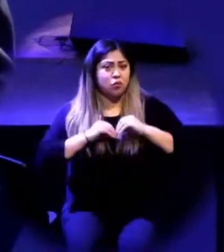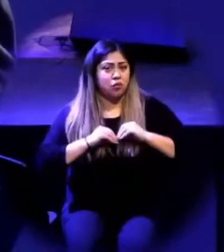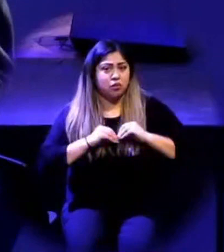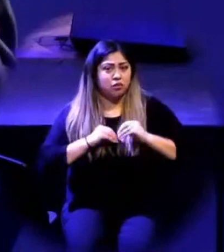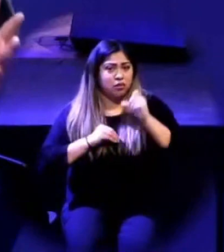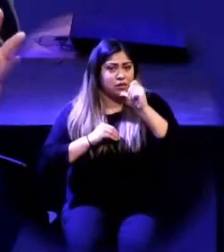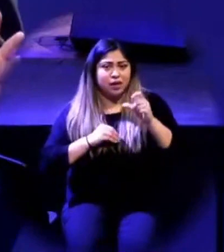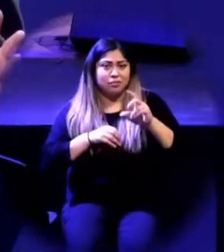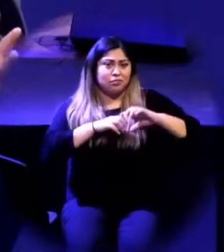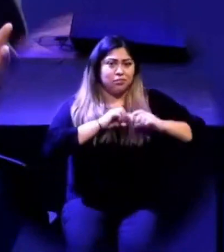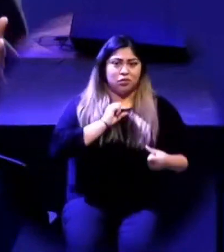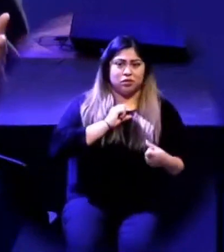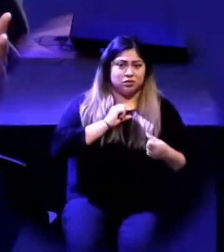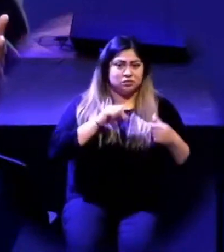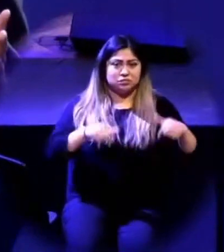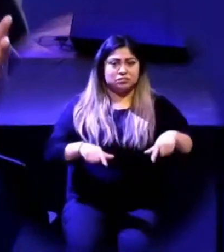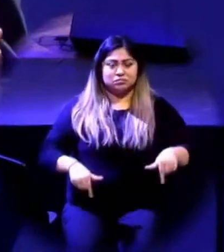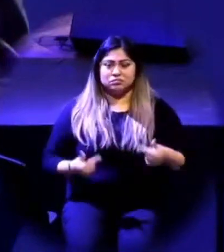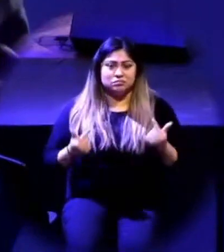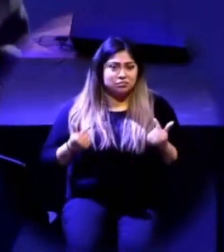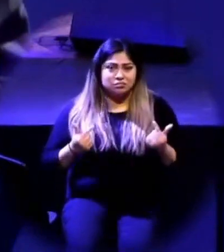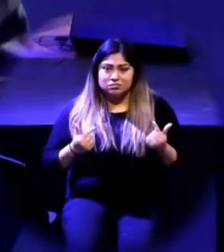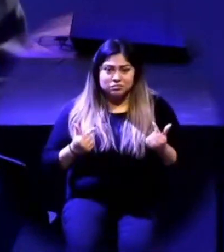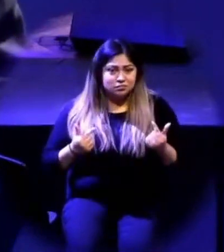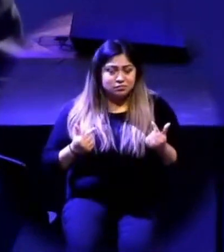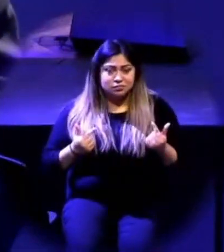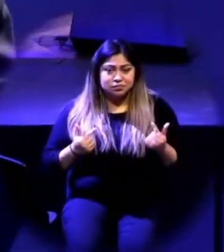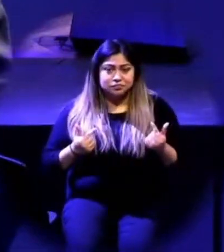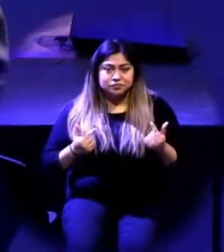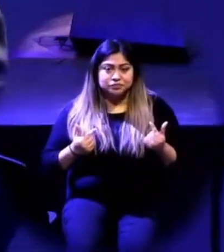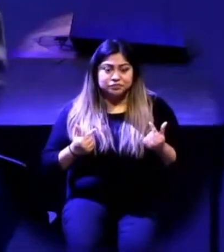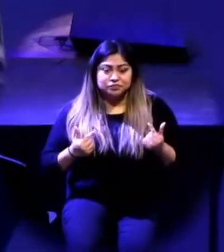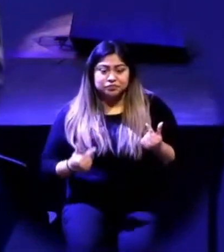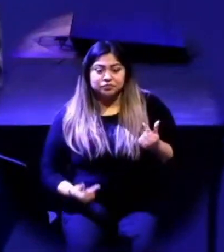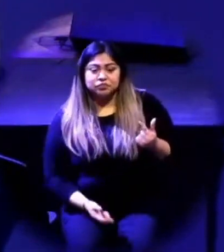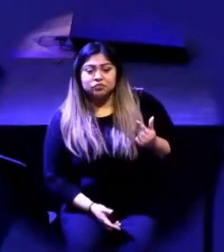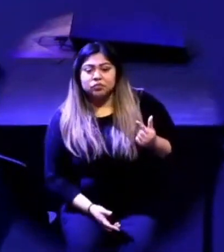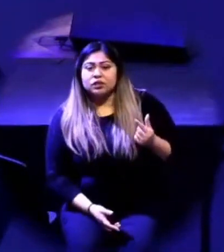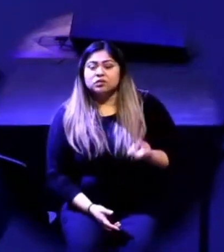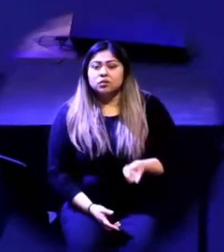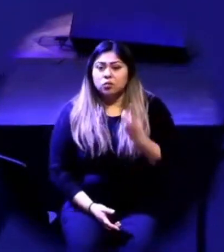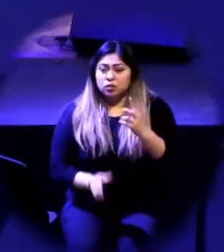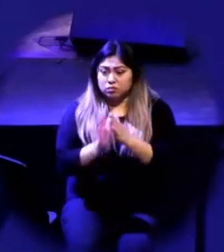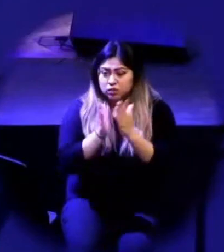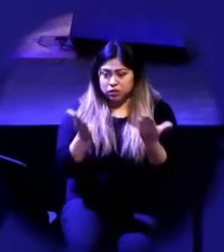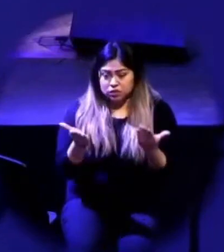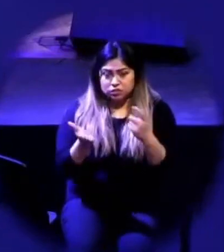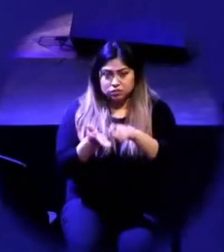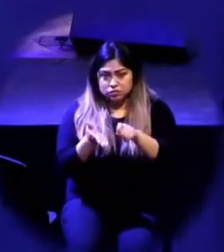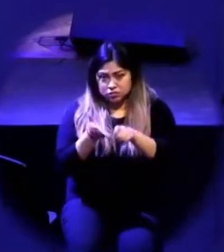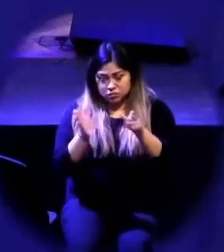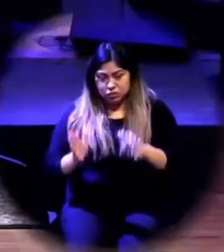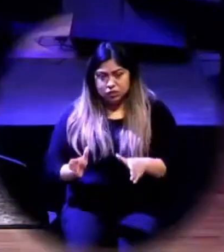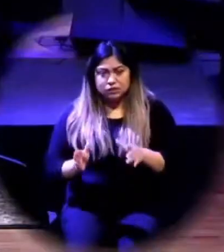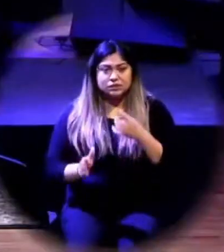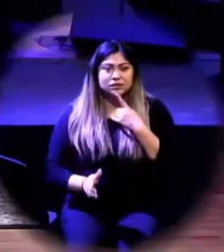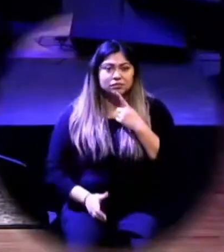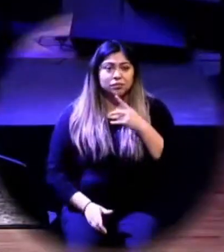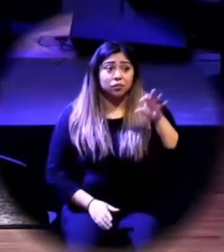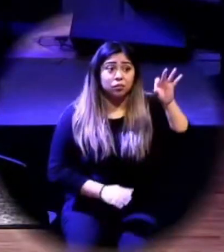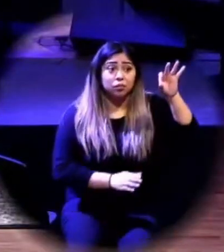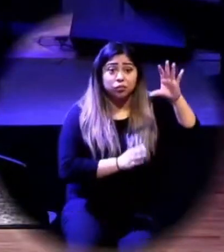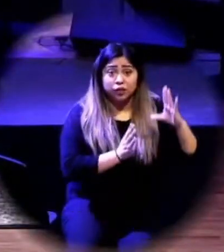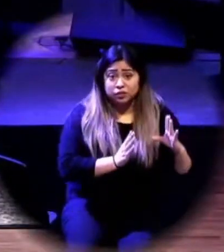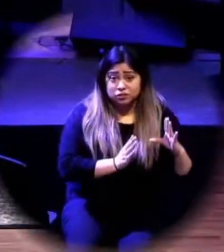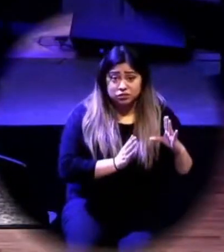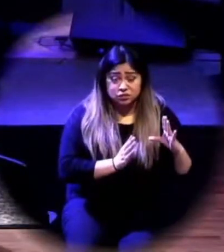life. C.S. Lewis put it this way years ago in his book, Mere Christianity. He talked about the fact that creatures are not born with